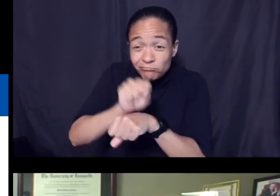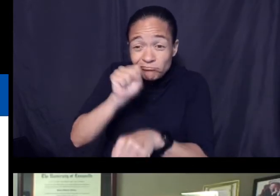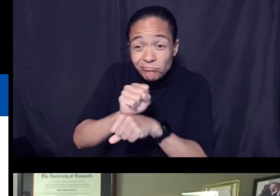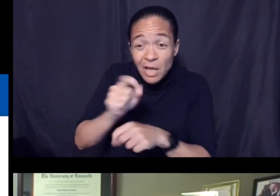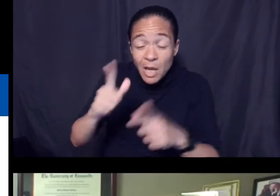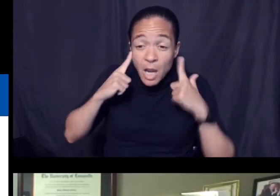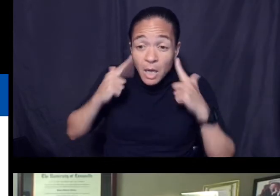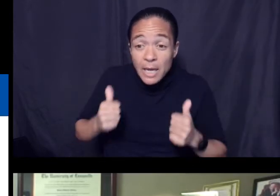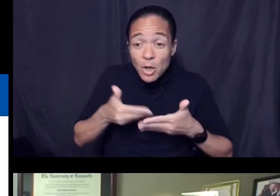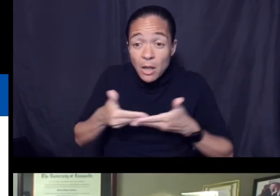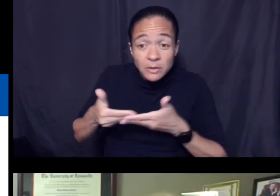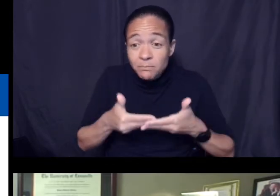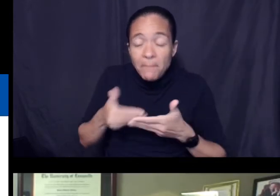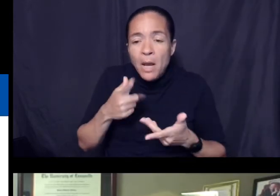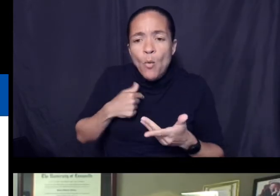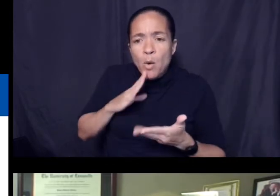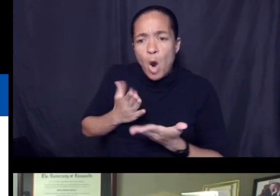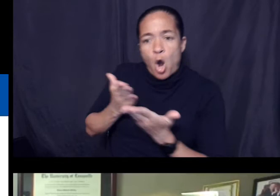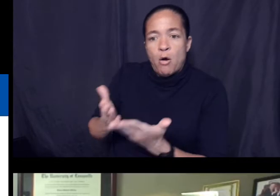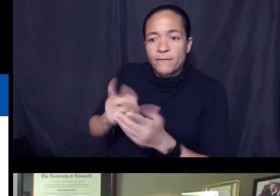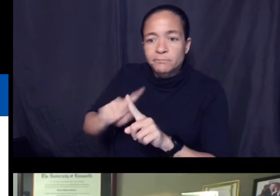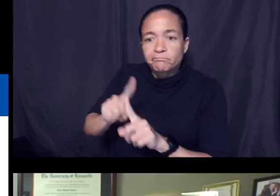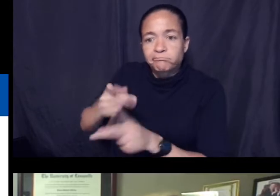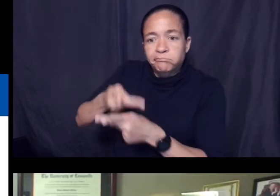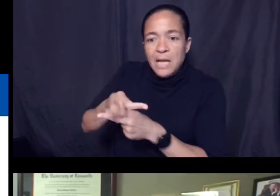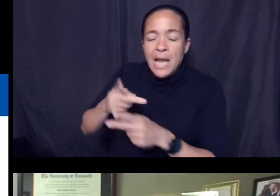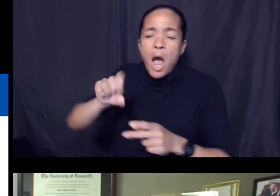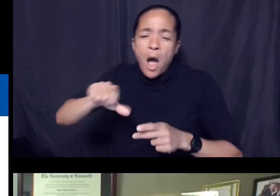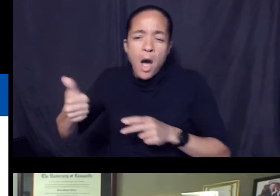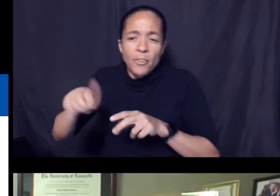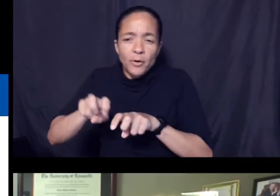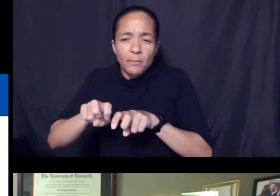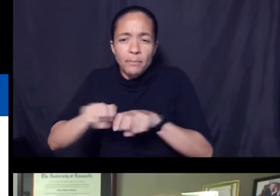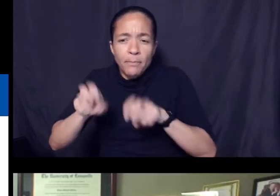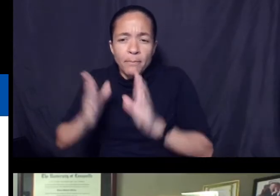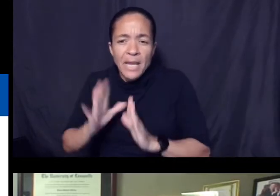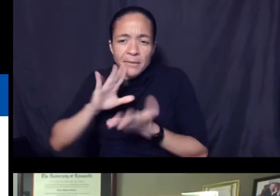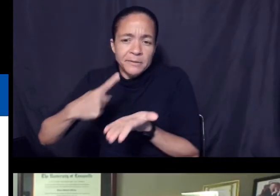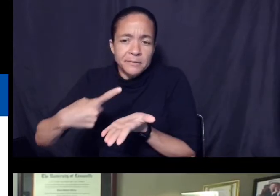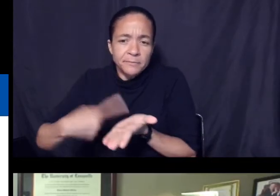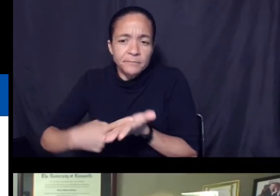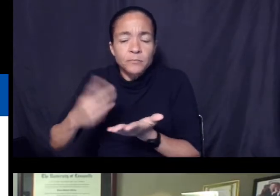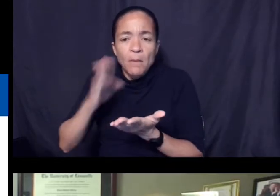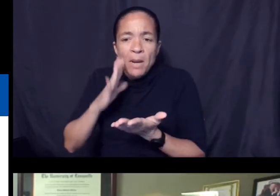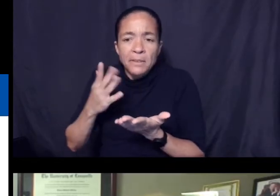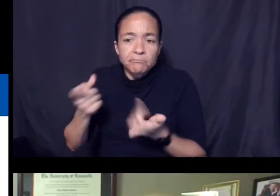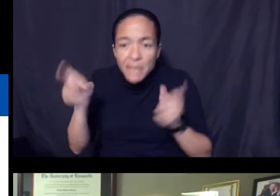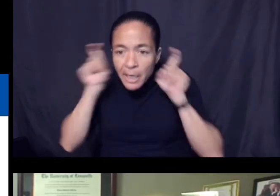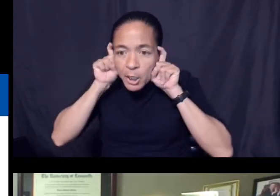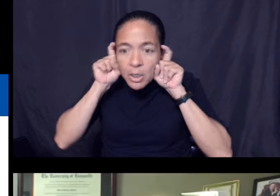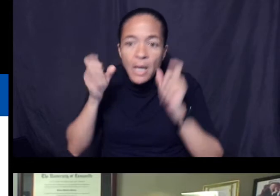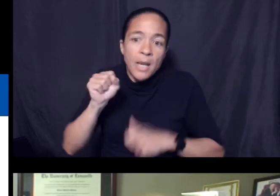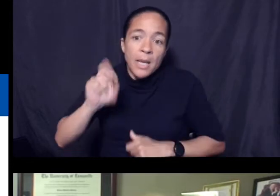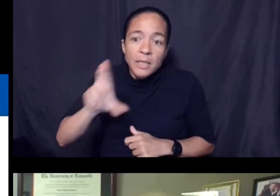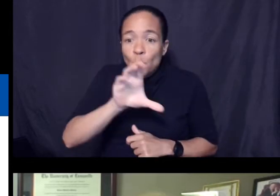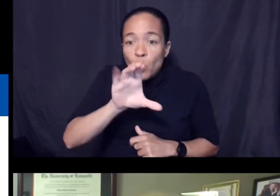loss, we would offer them certain therapies that some of my colleagues will talk about in other talks, such as hearing aids and or